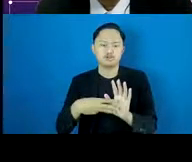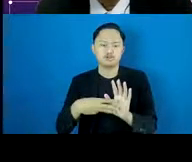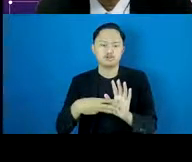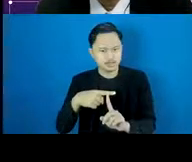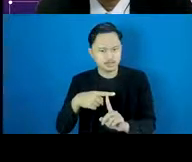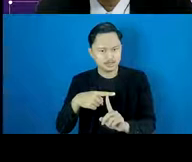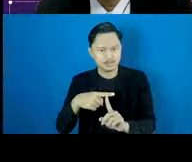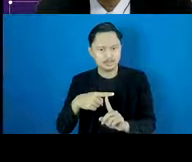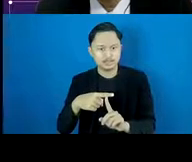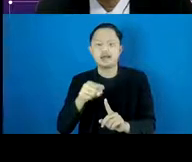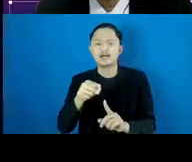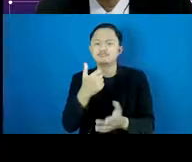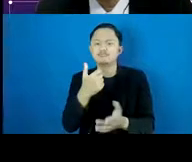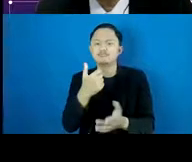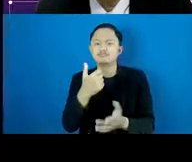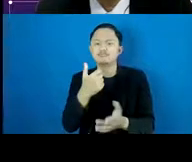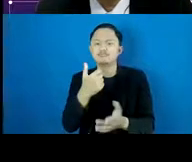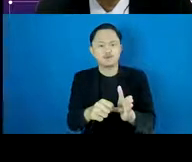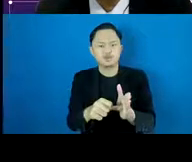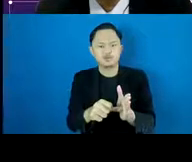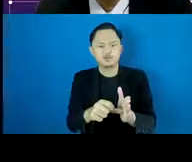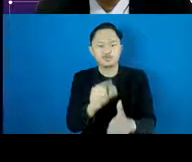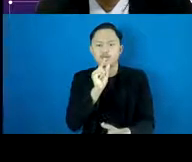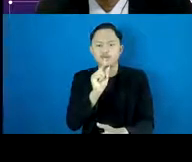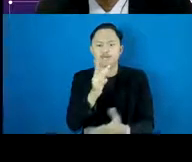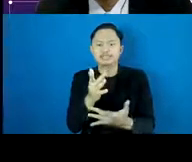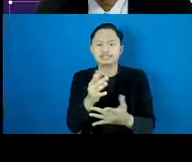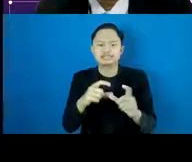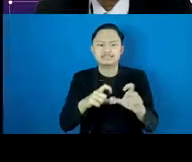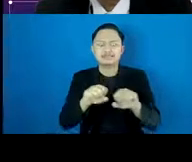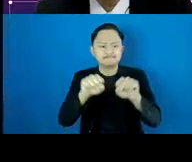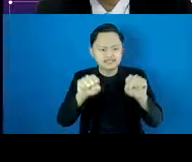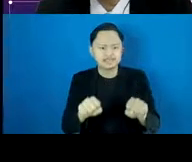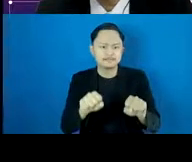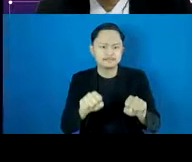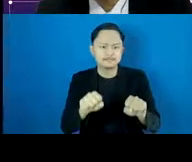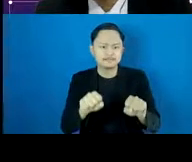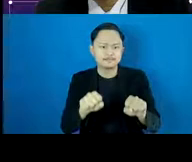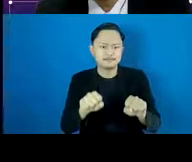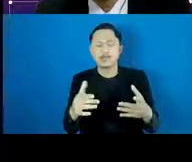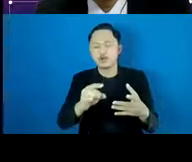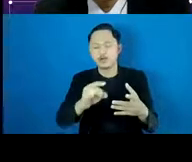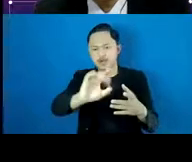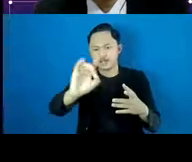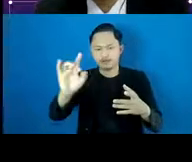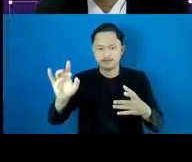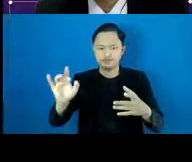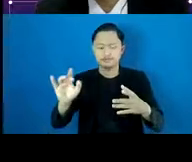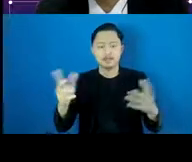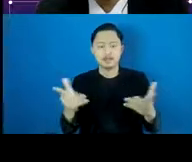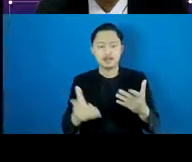This actually helps do a much more systematic planning and reduces a lot of risk in the